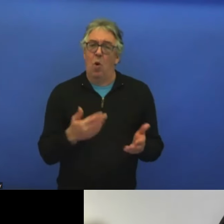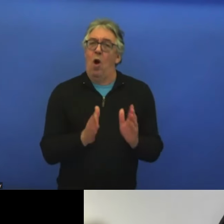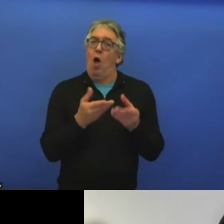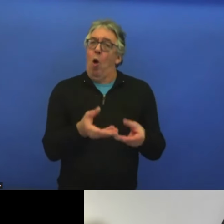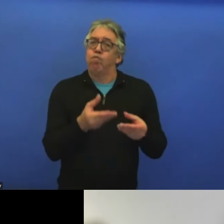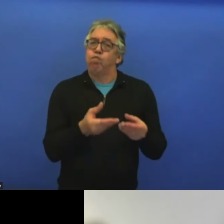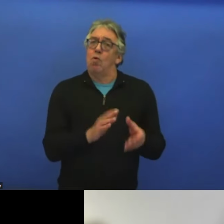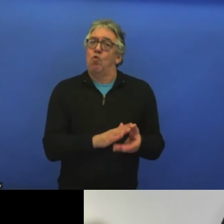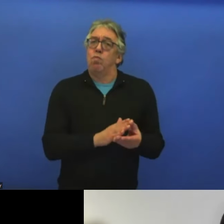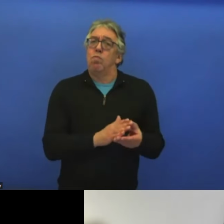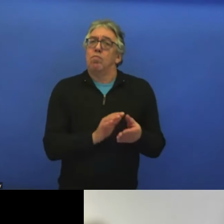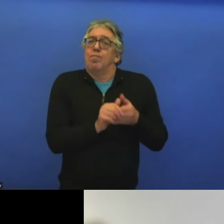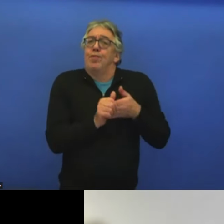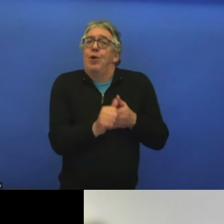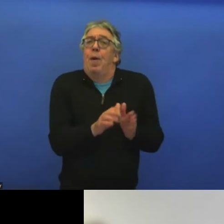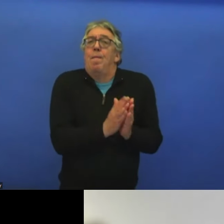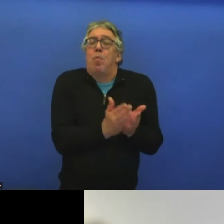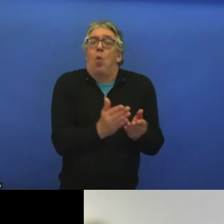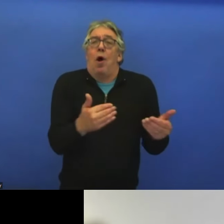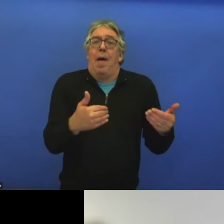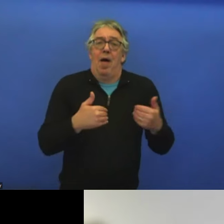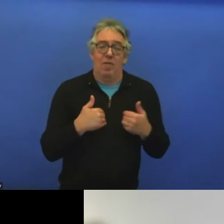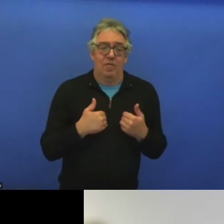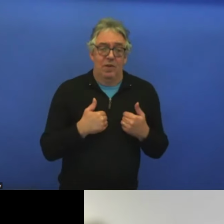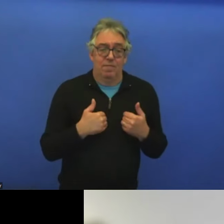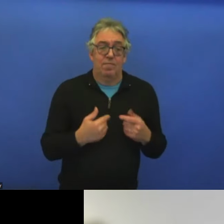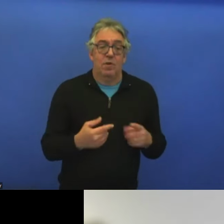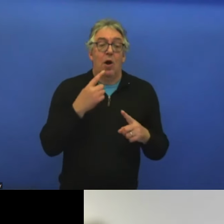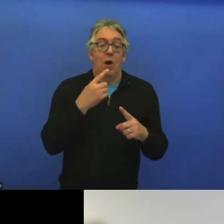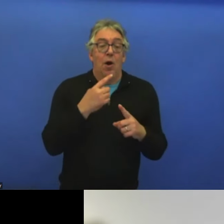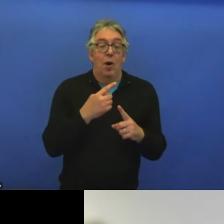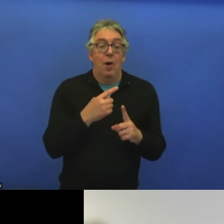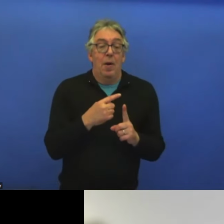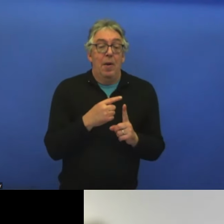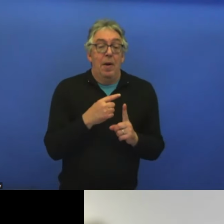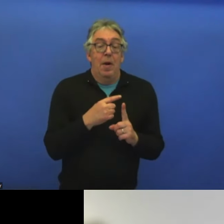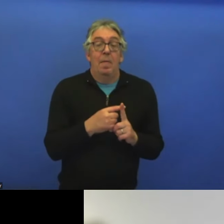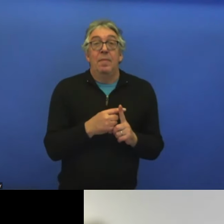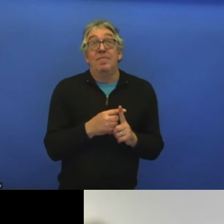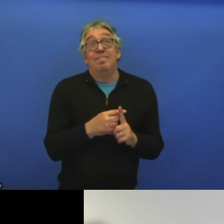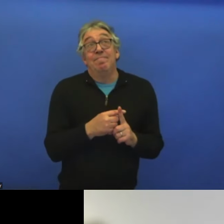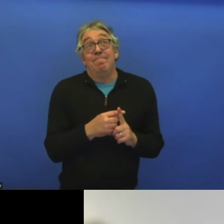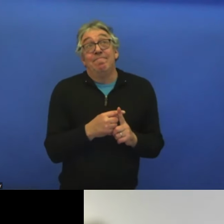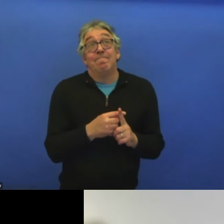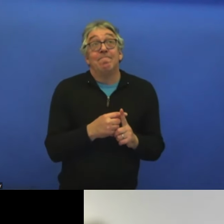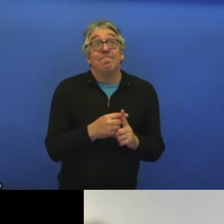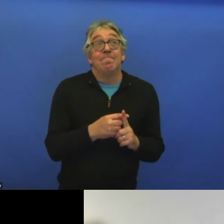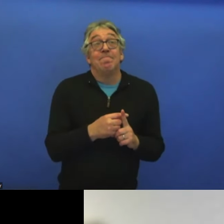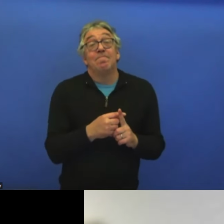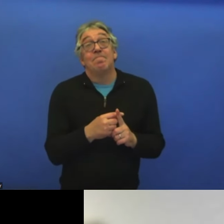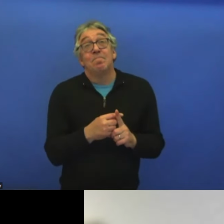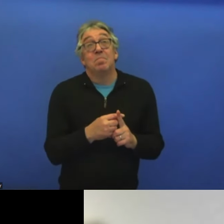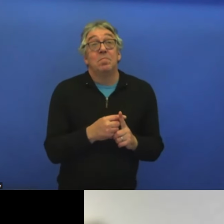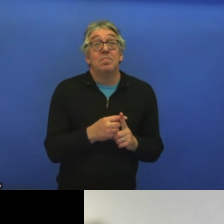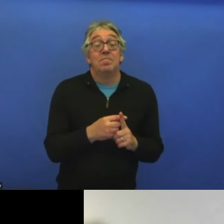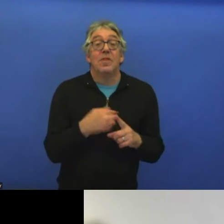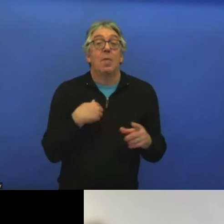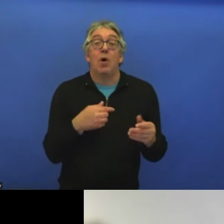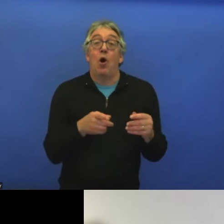what would be the submission category, acknowledging that there's no a list of submission categories that include